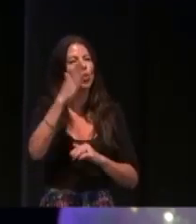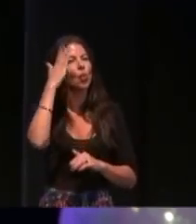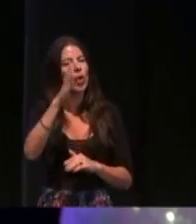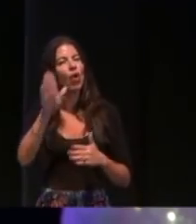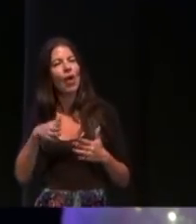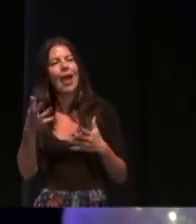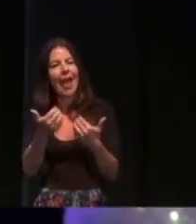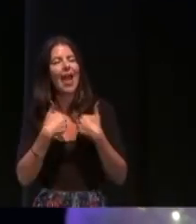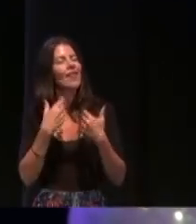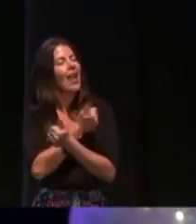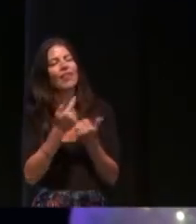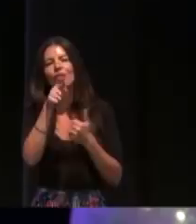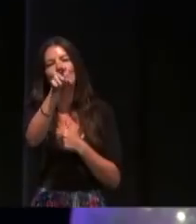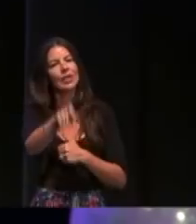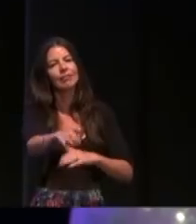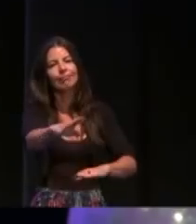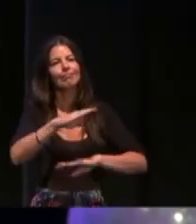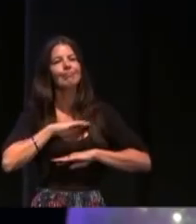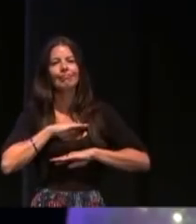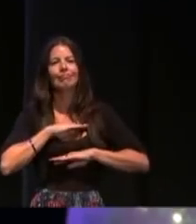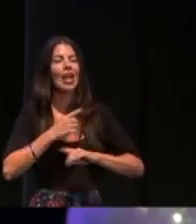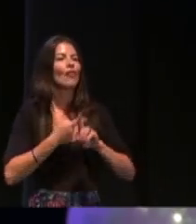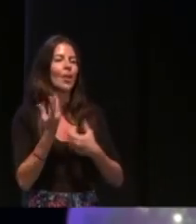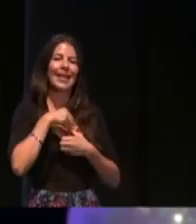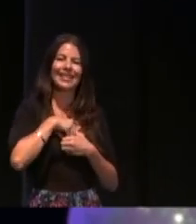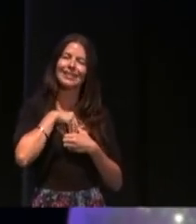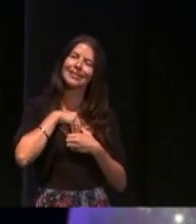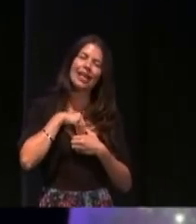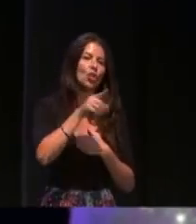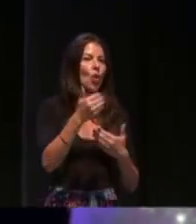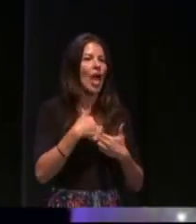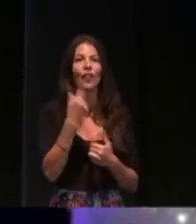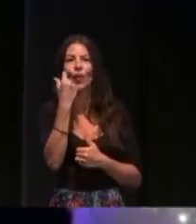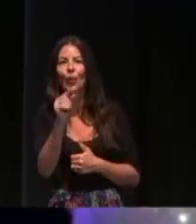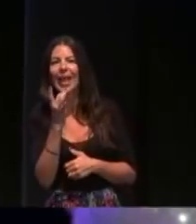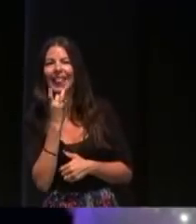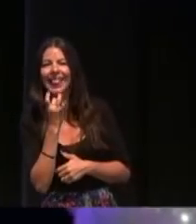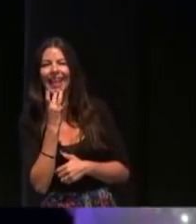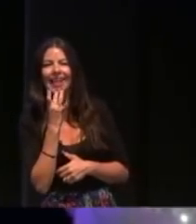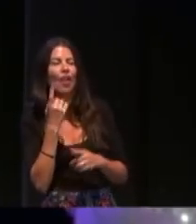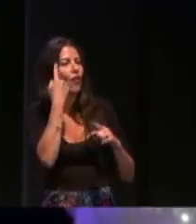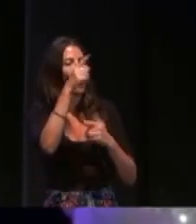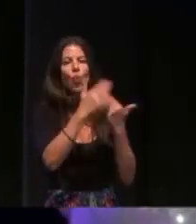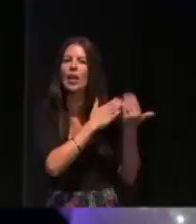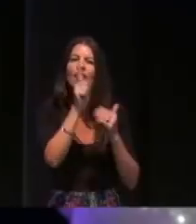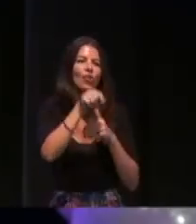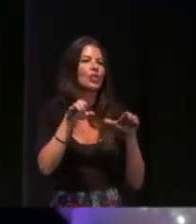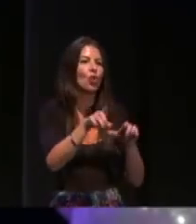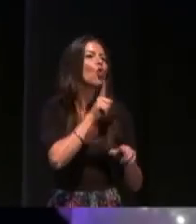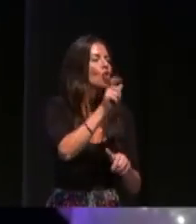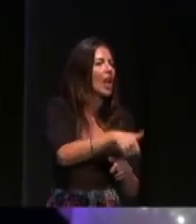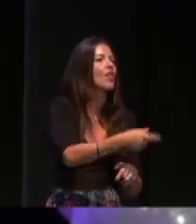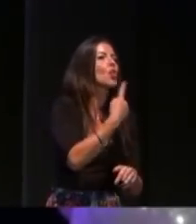get everything that you need from within you. You'll get the green light on whatever you need to. You'll get the red